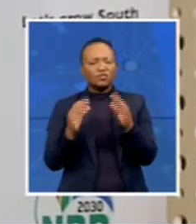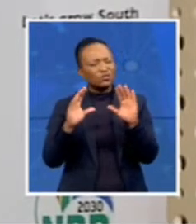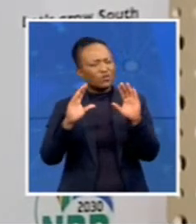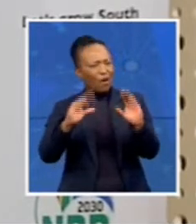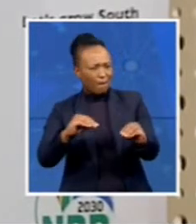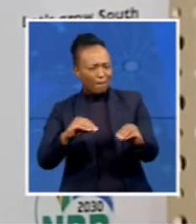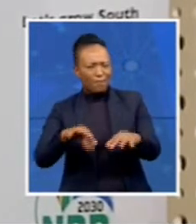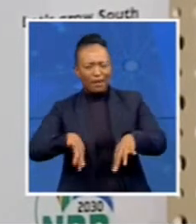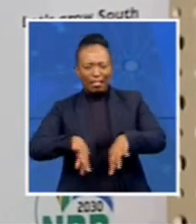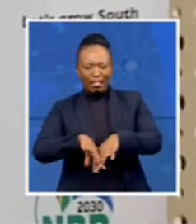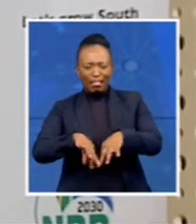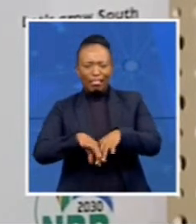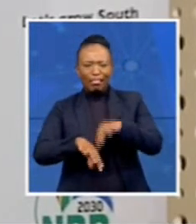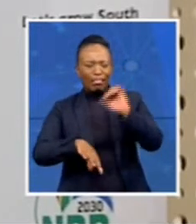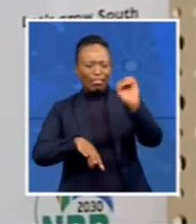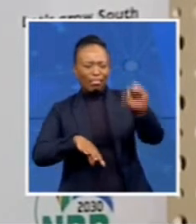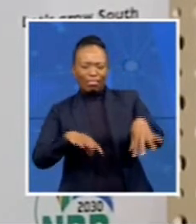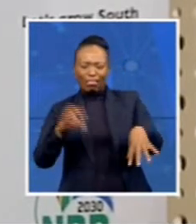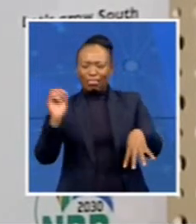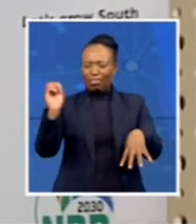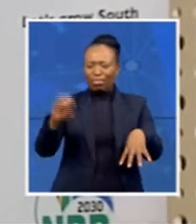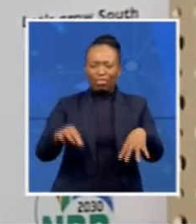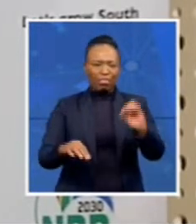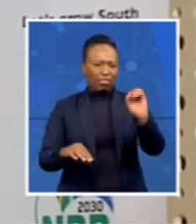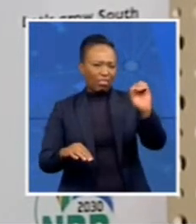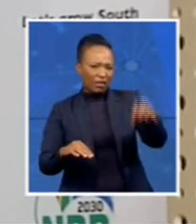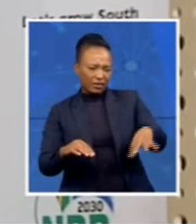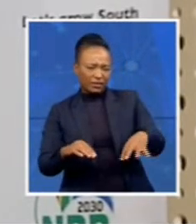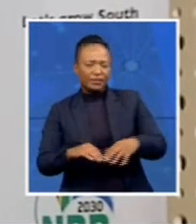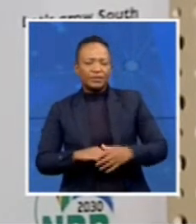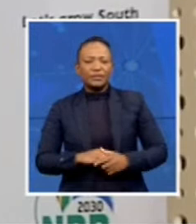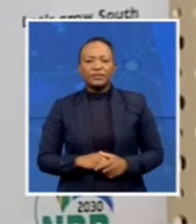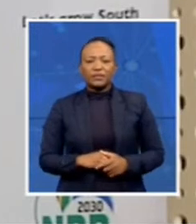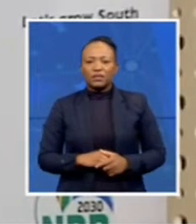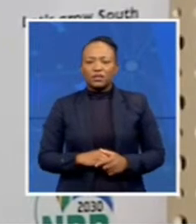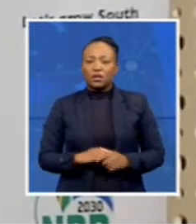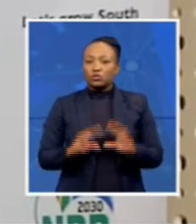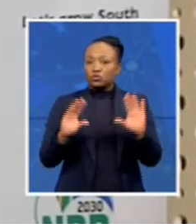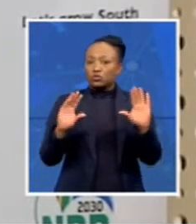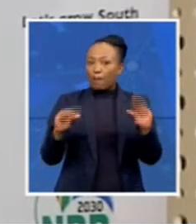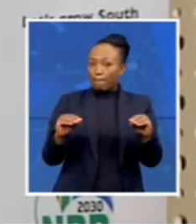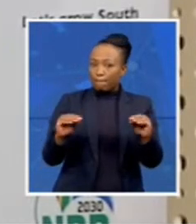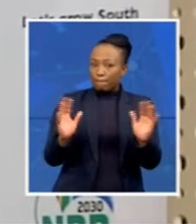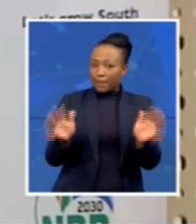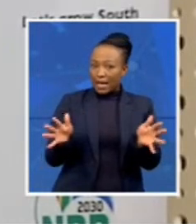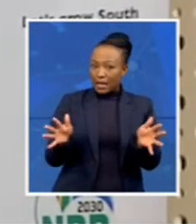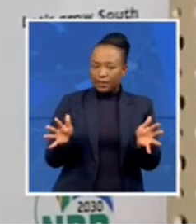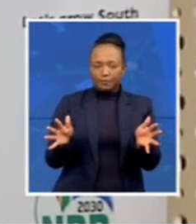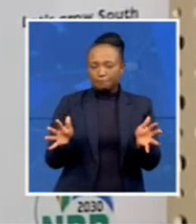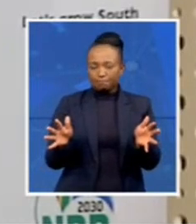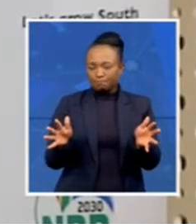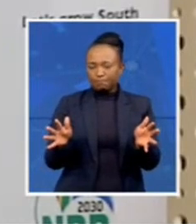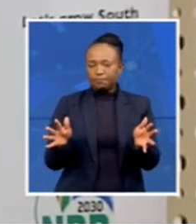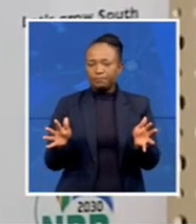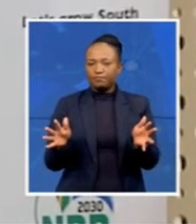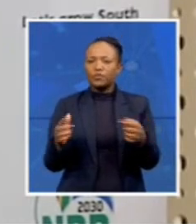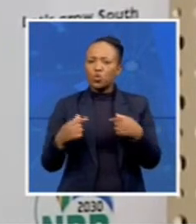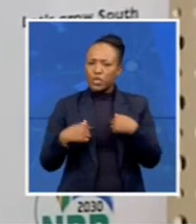But that is not enough. We are up for it. We are up to